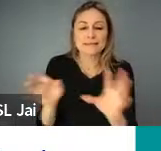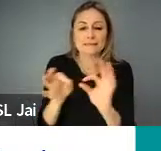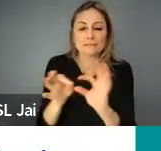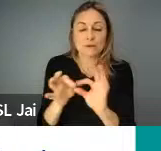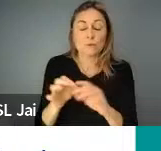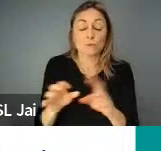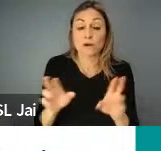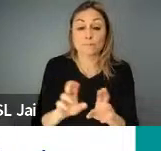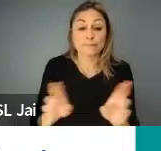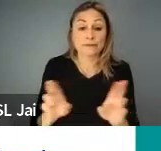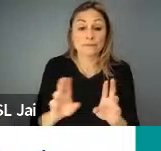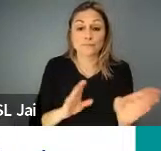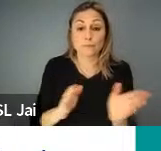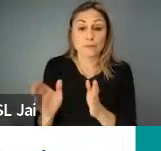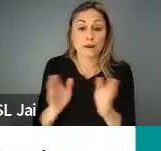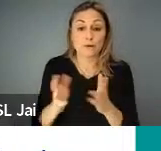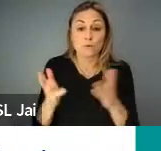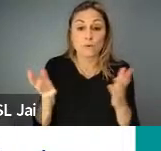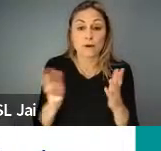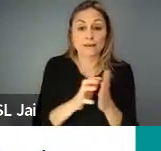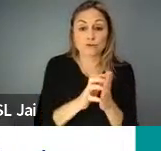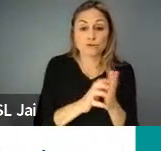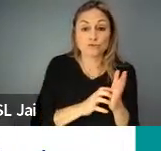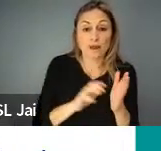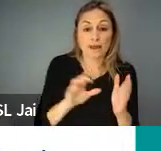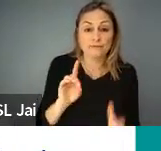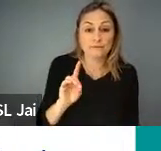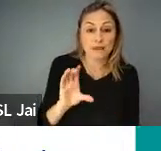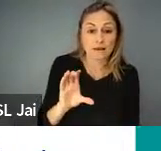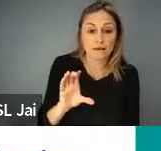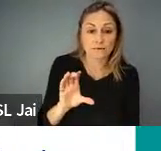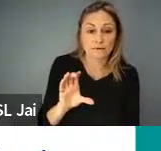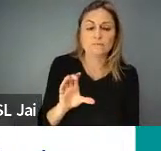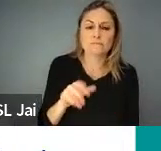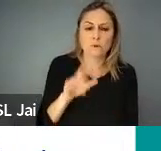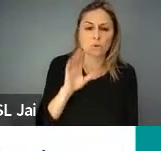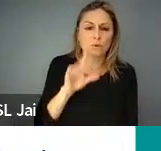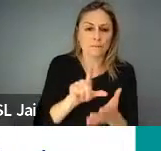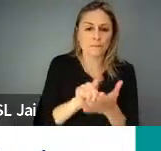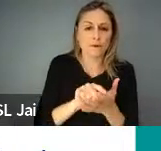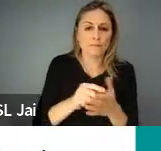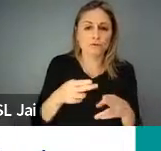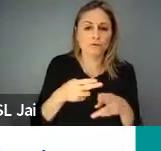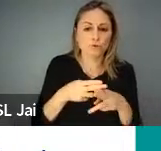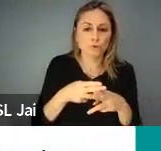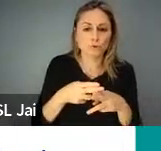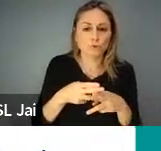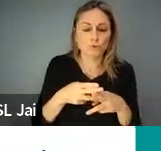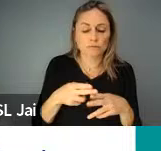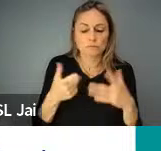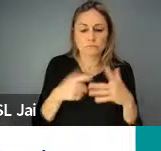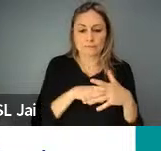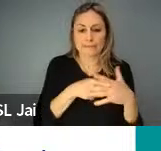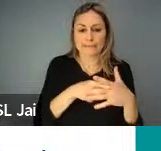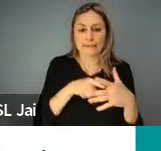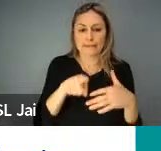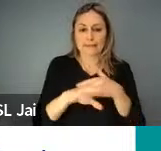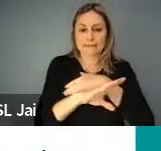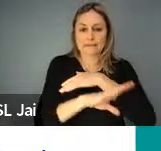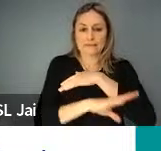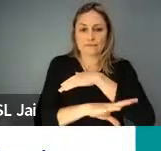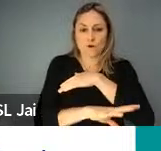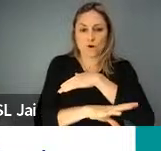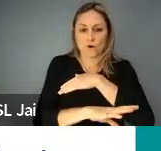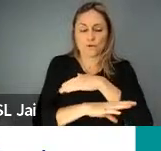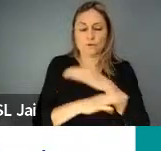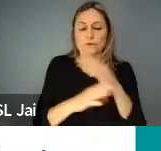both a draft document, which we are going to be publishing soon, early this fall.